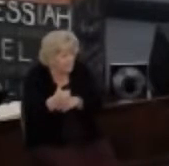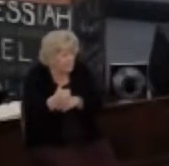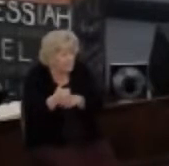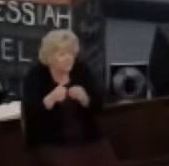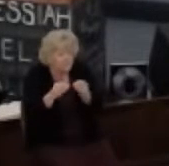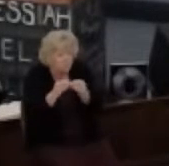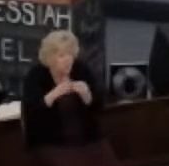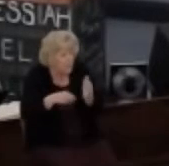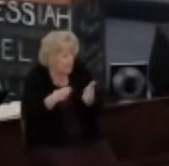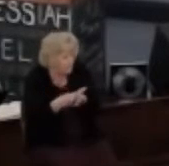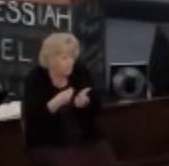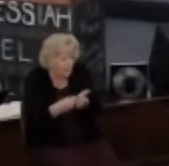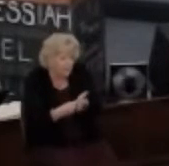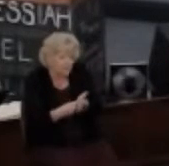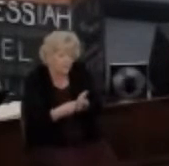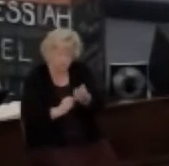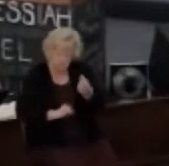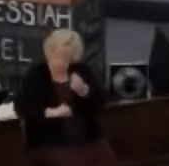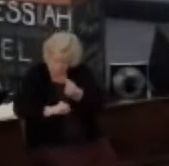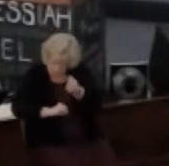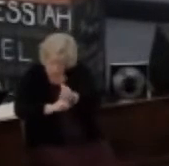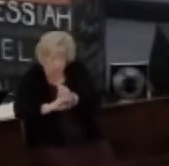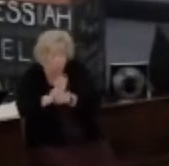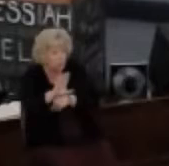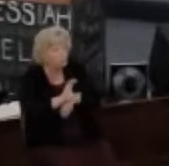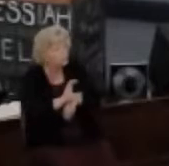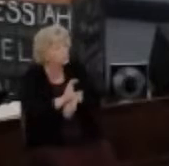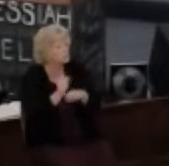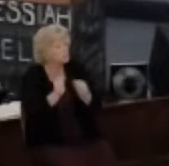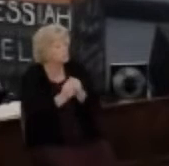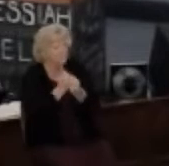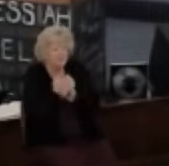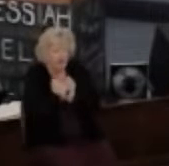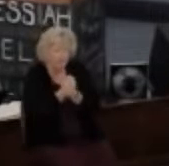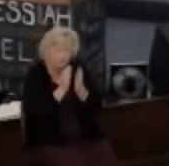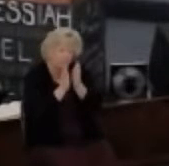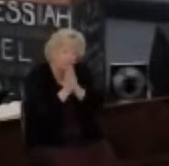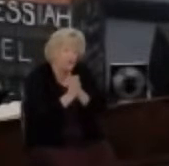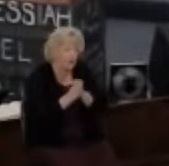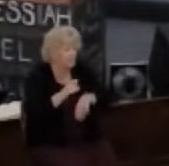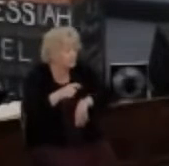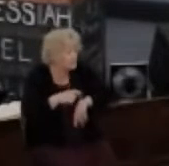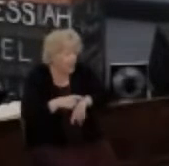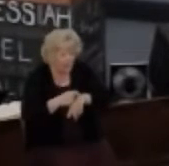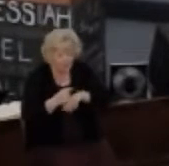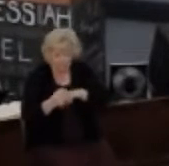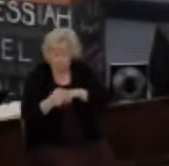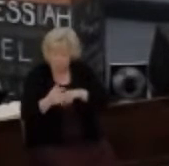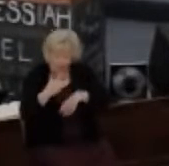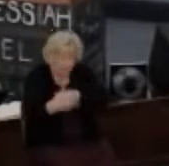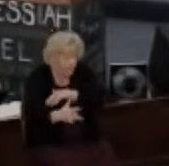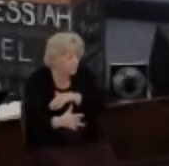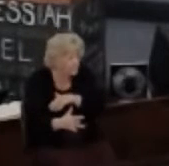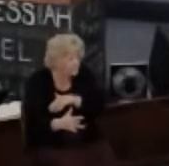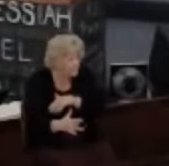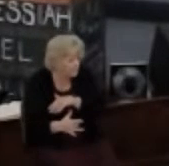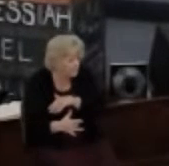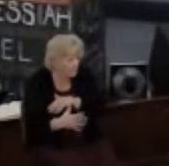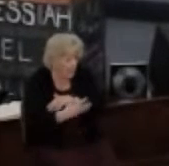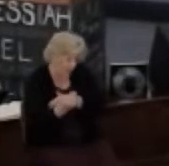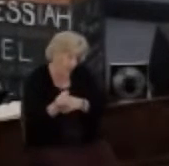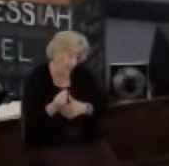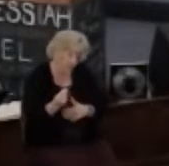It's supporting the church. It's supporting with our love, our prayers, our time, our availability, and our